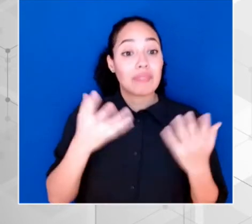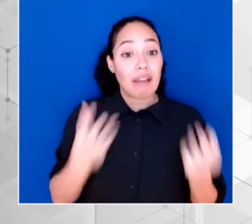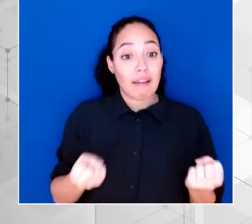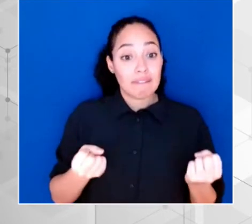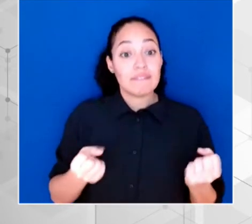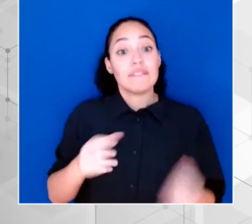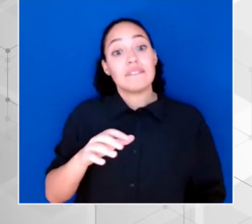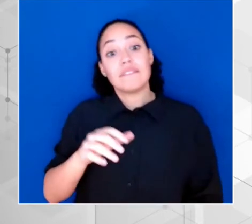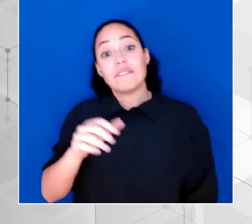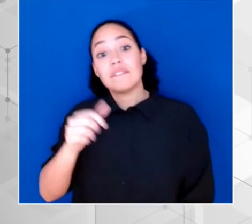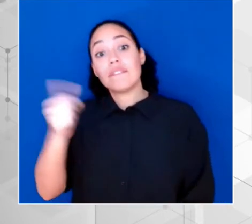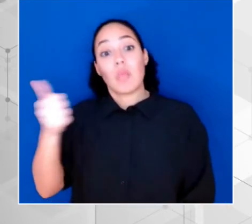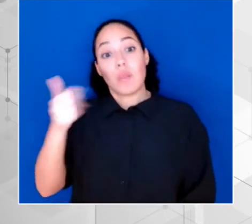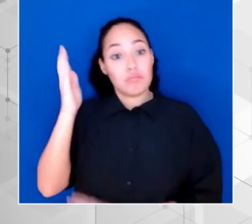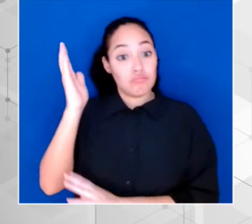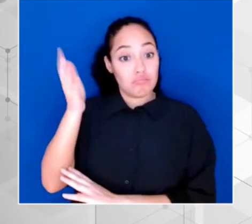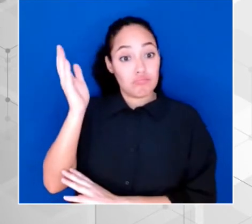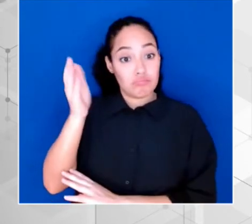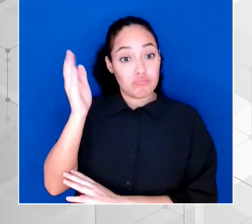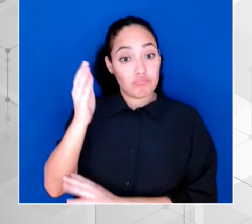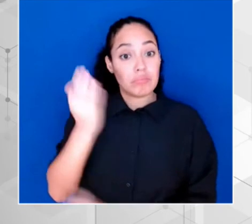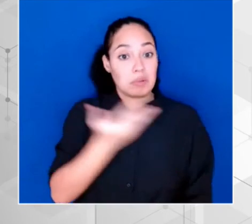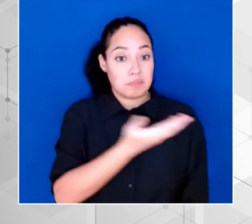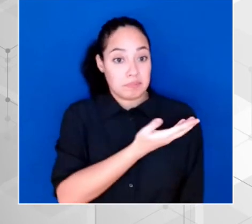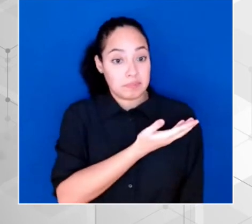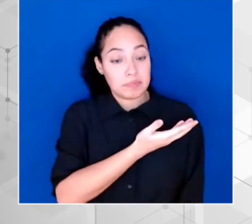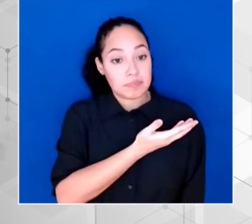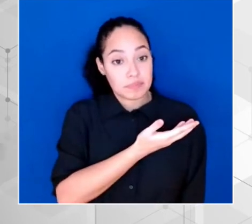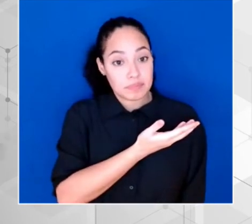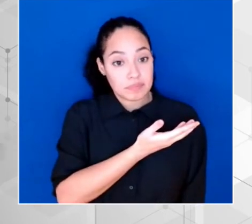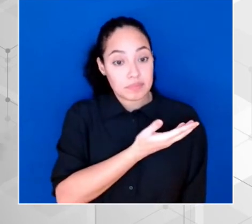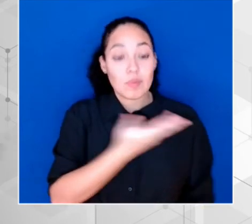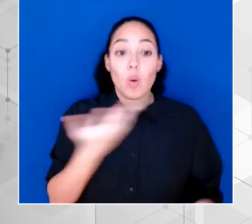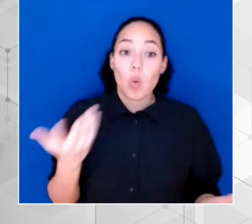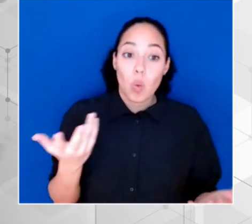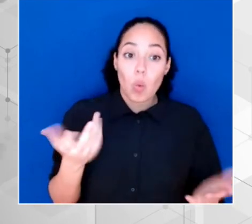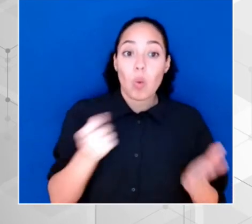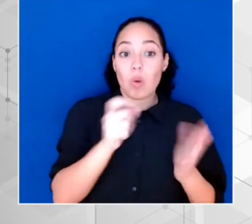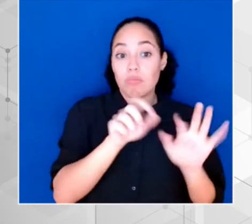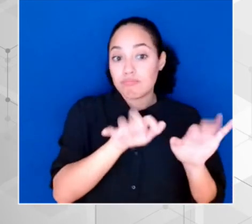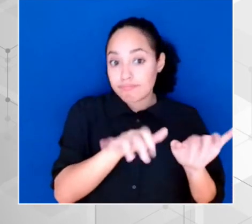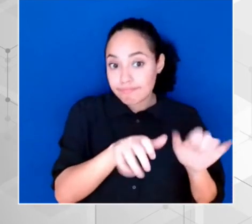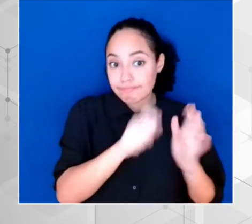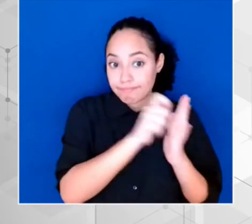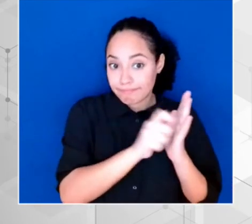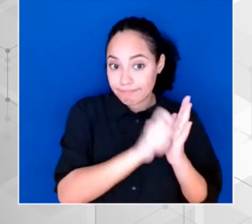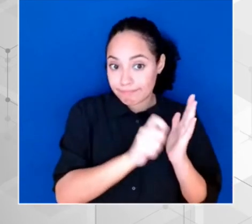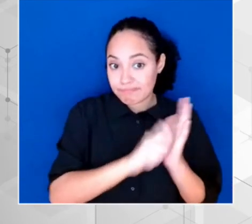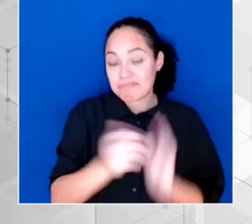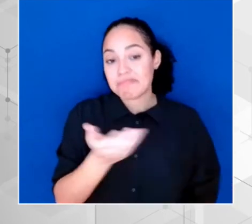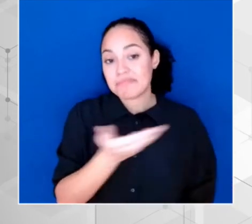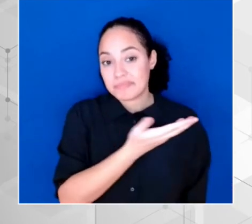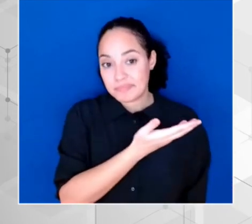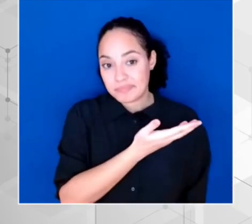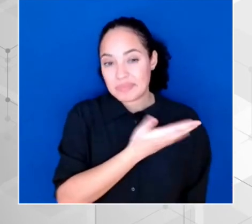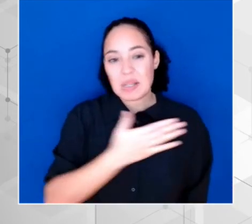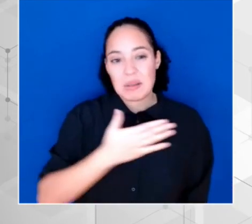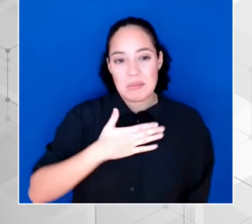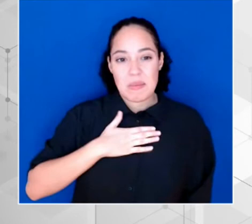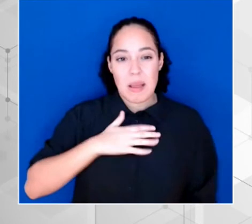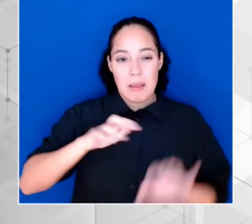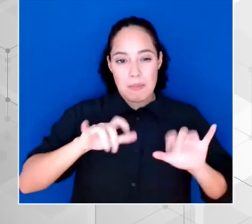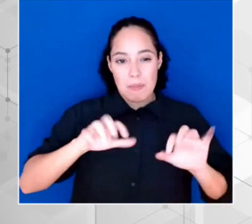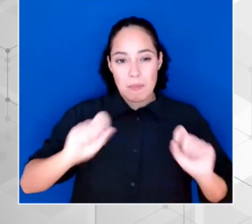You can read more articles about web accessibility in my blog. This is the main focus of